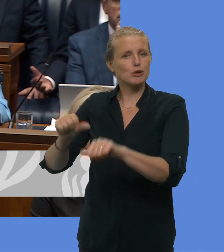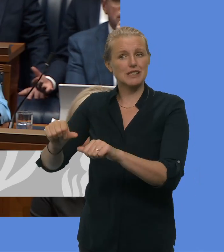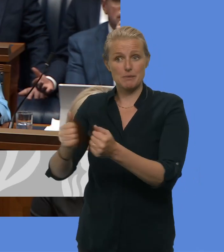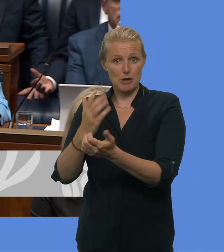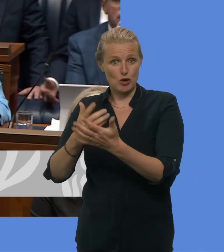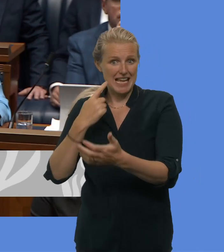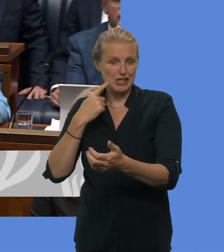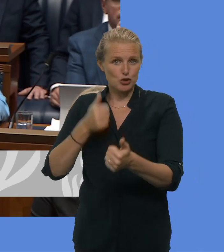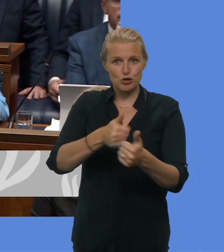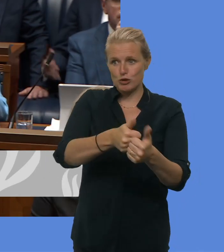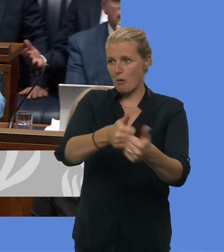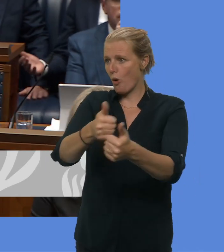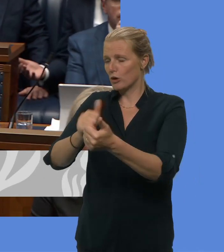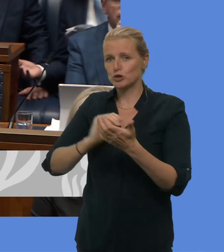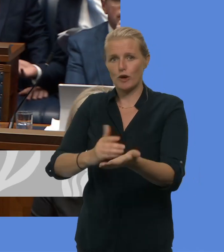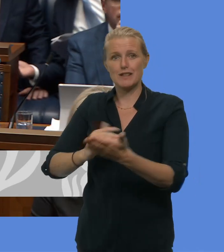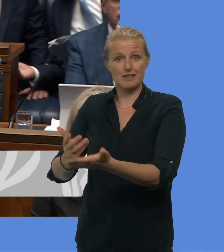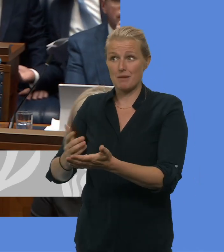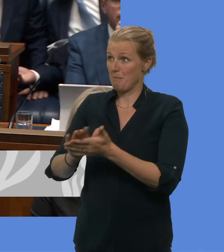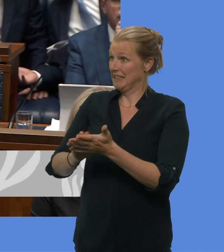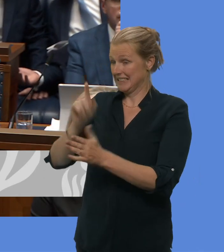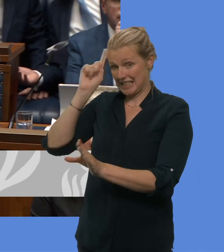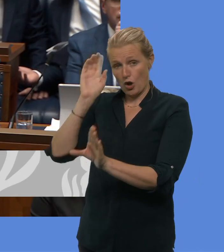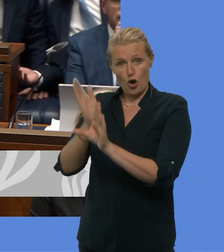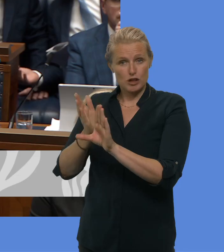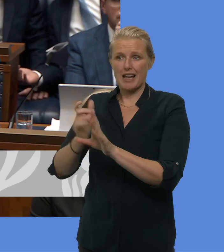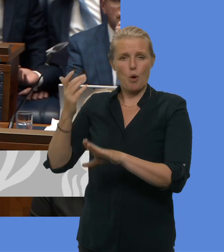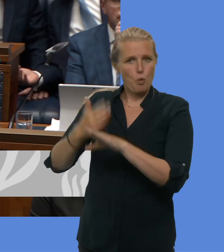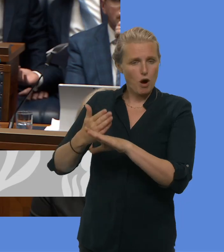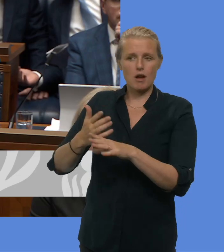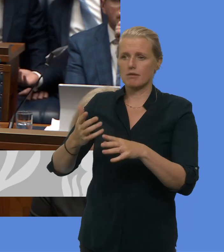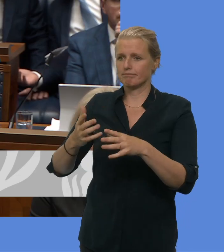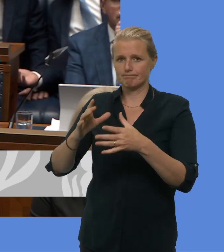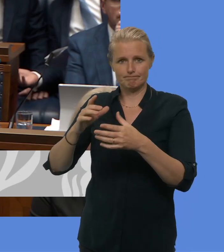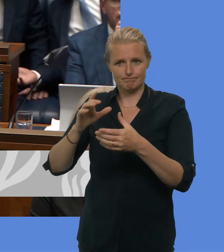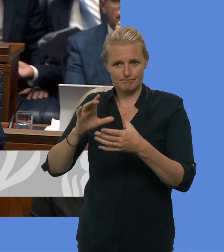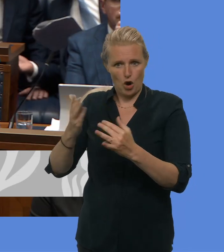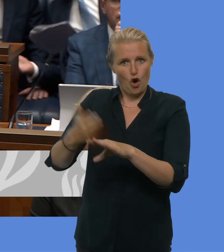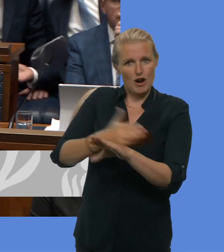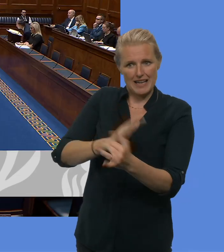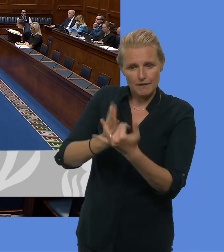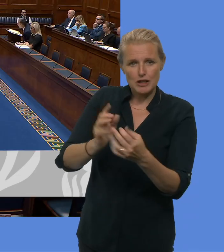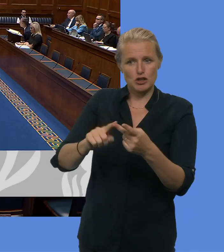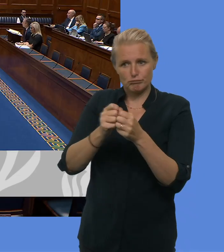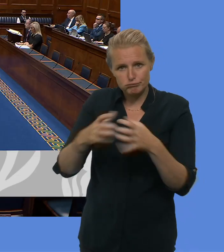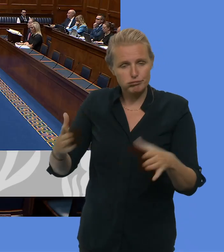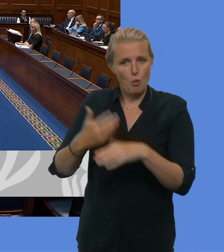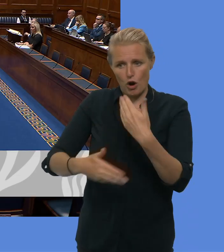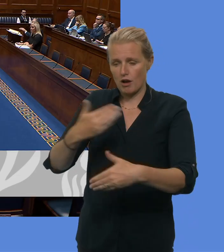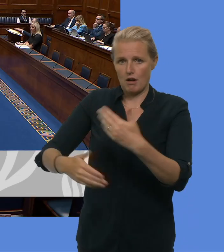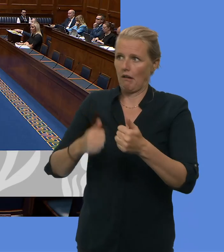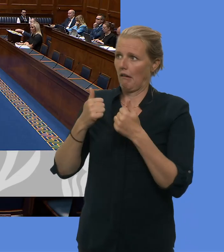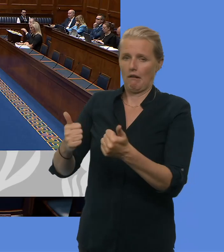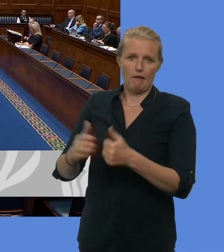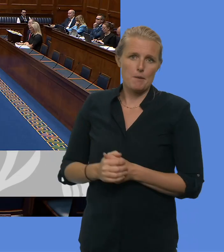which will allow more time for psychologists to complete statutory work, capacity building and early intervention. Mr. McLone.